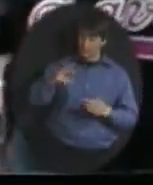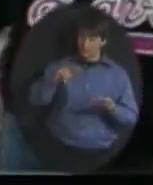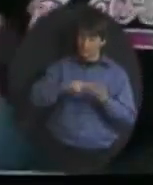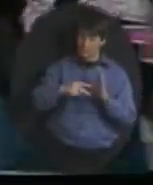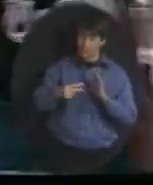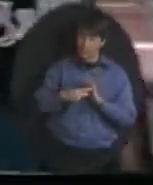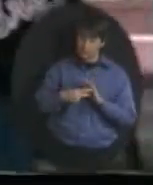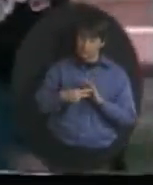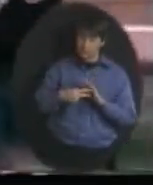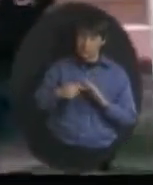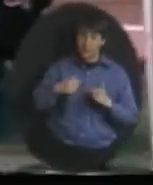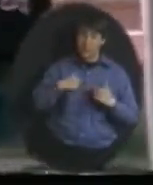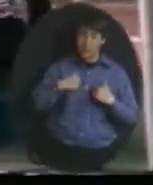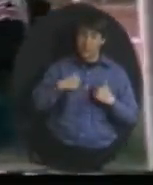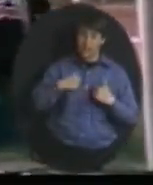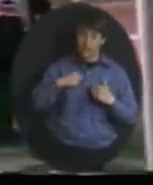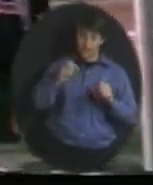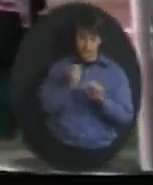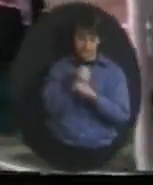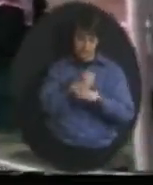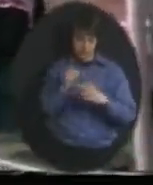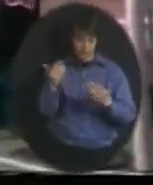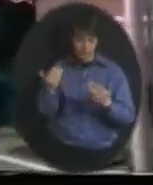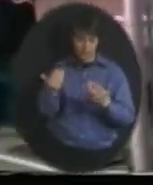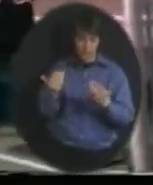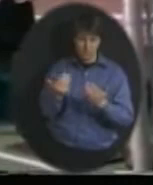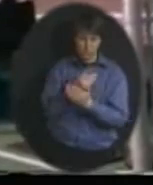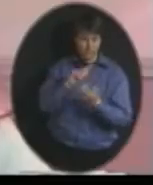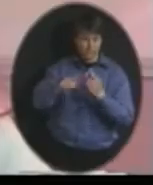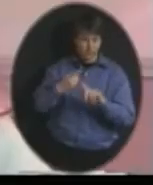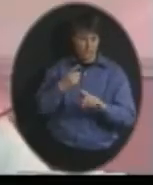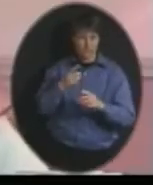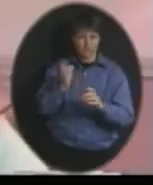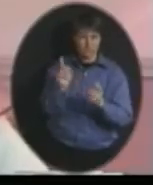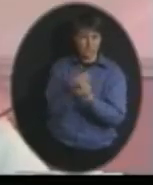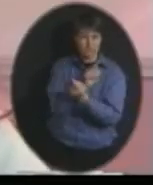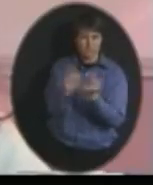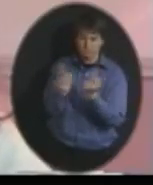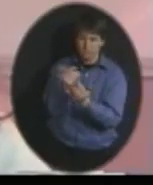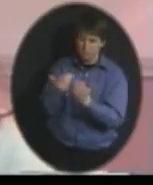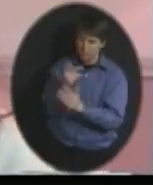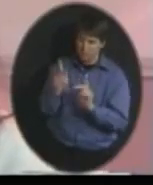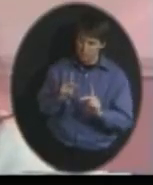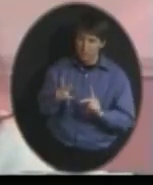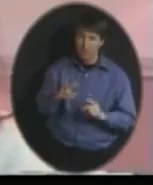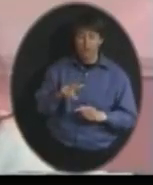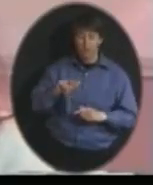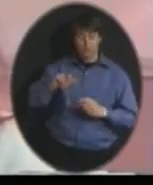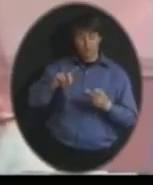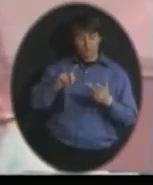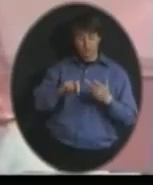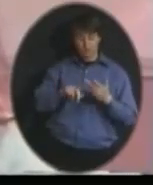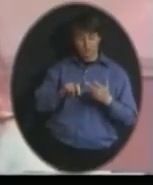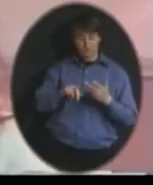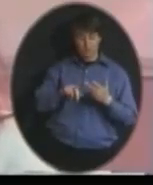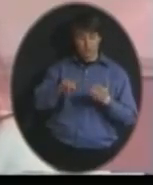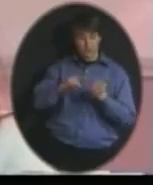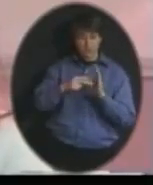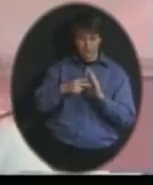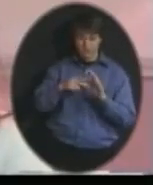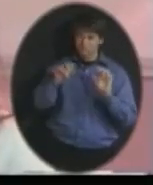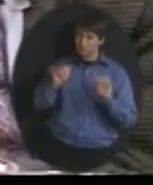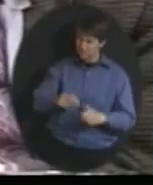means I get to make new friends and meet new people. Third, it means I just get to